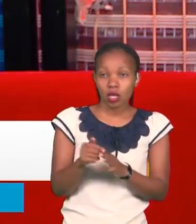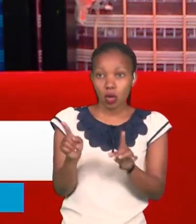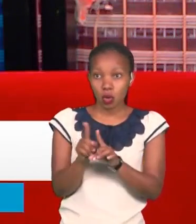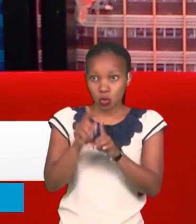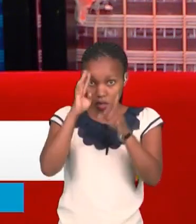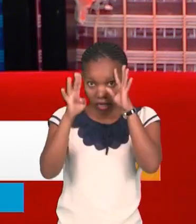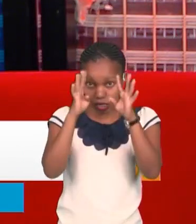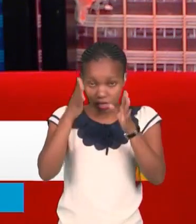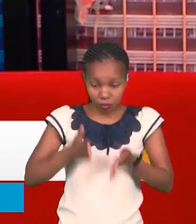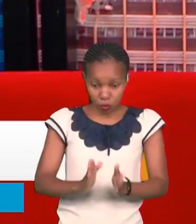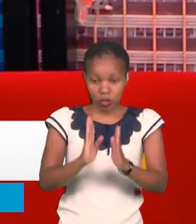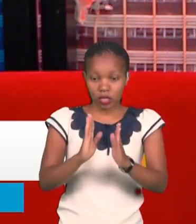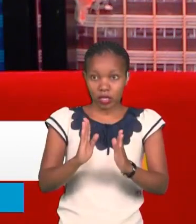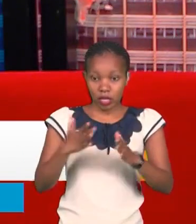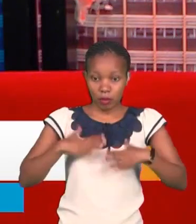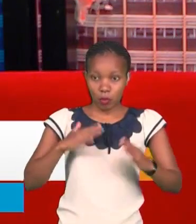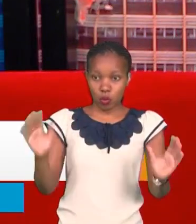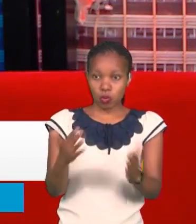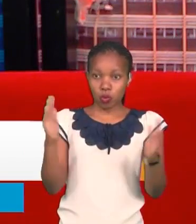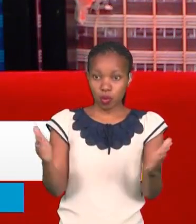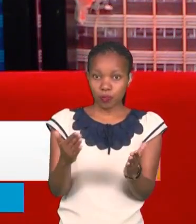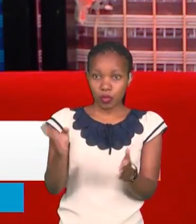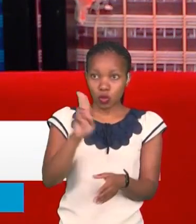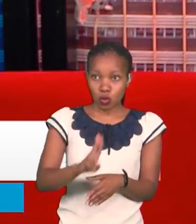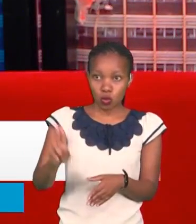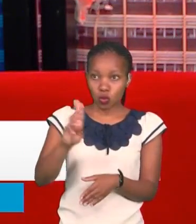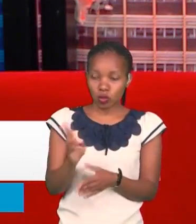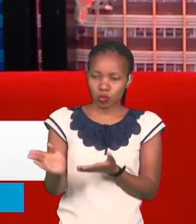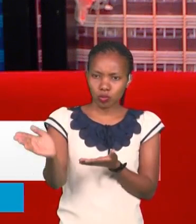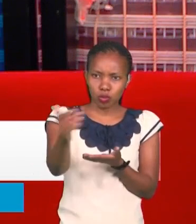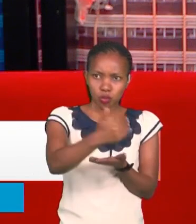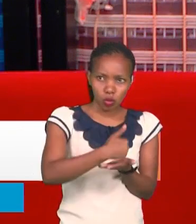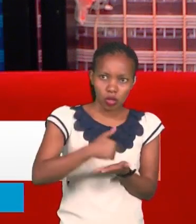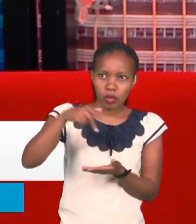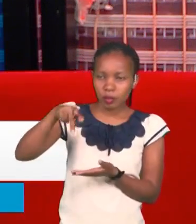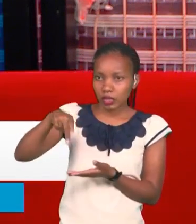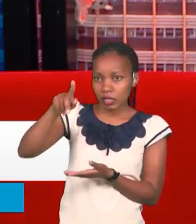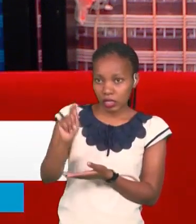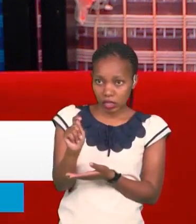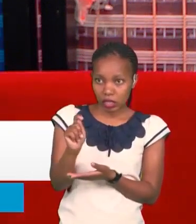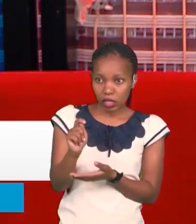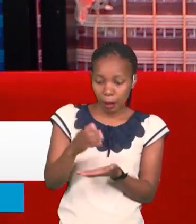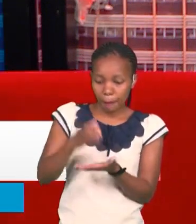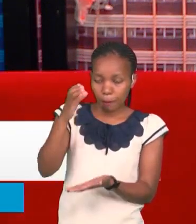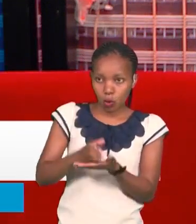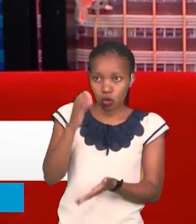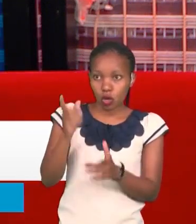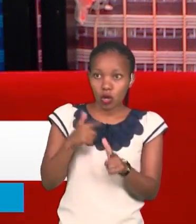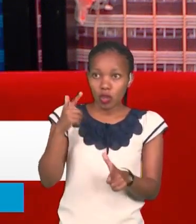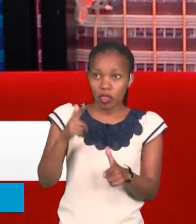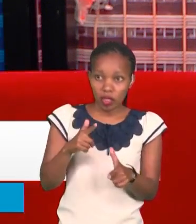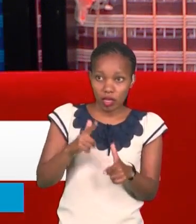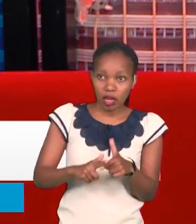Currently, people, we are encouraging the use of, we collect this PET bottle. Yes. And you put